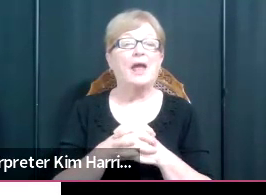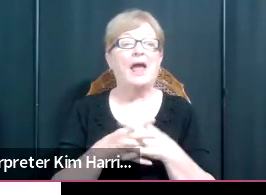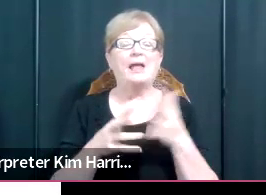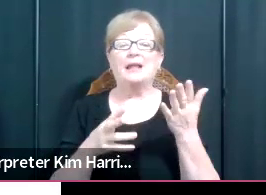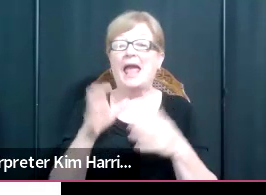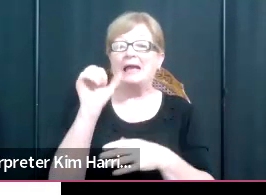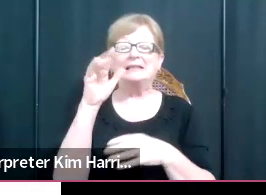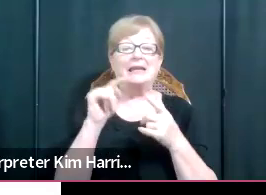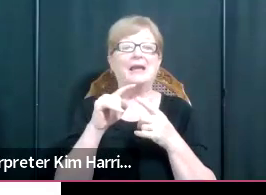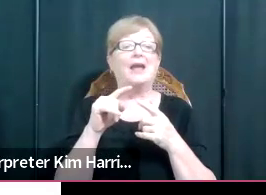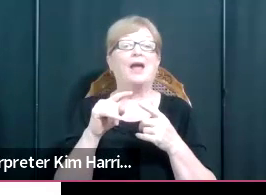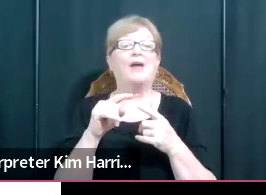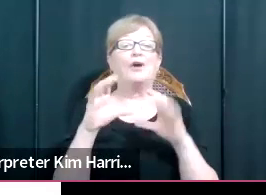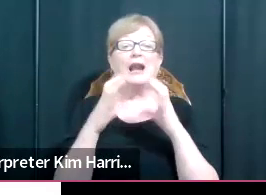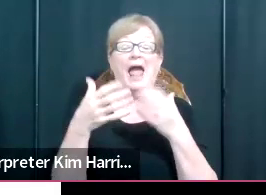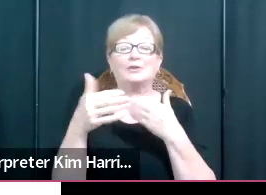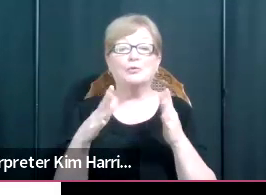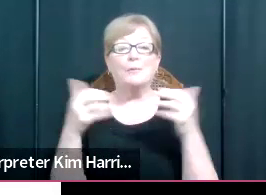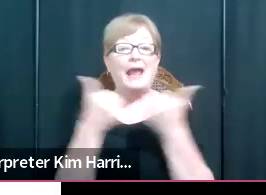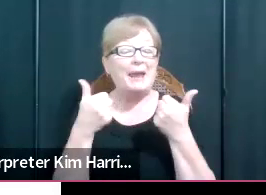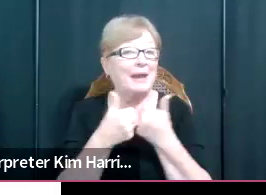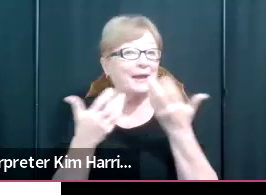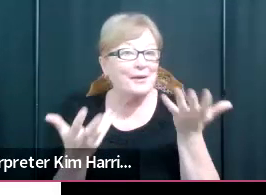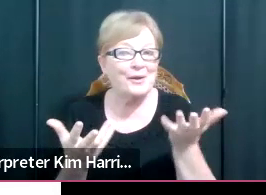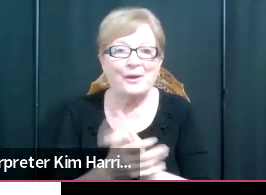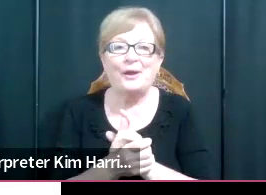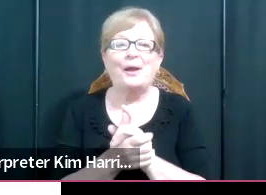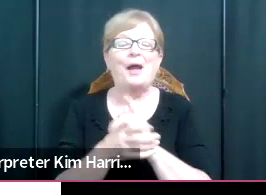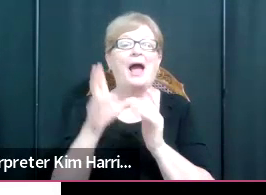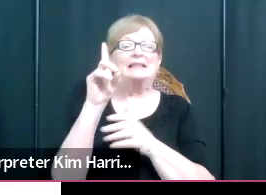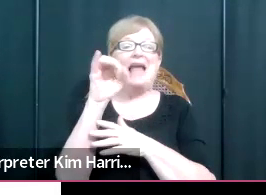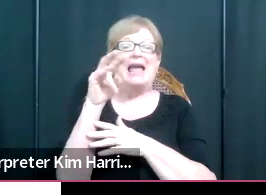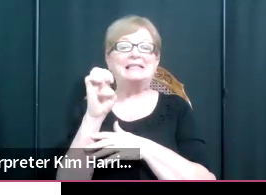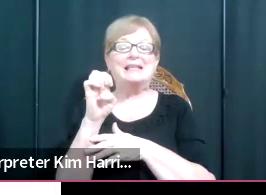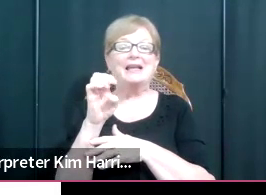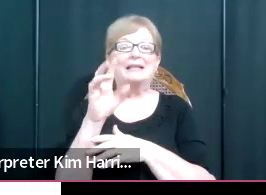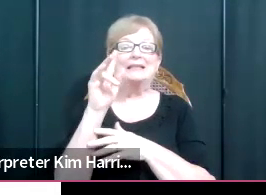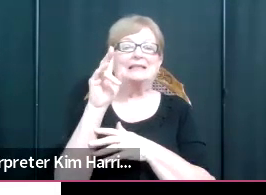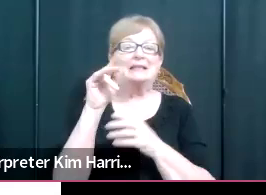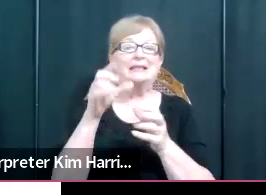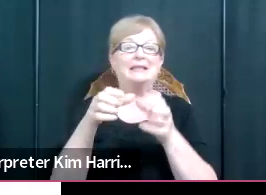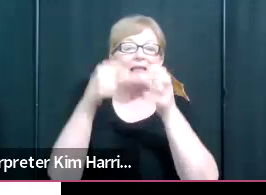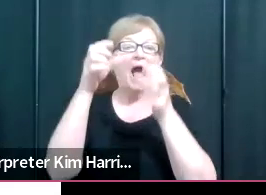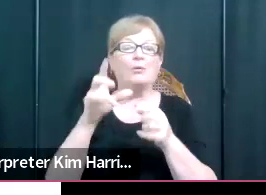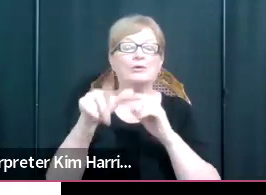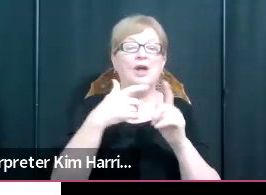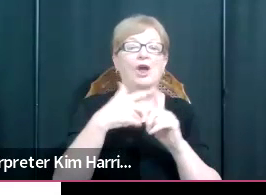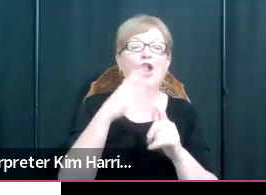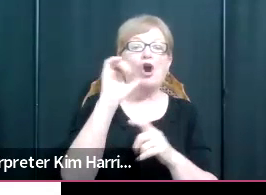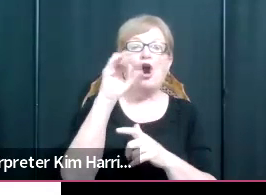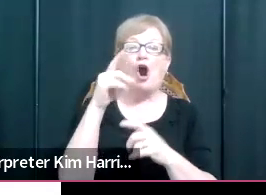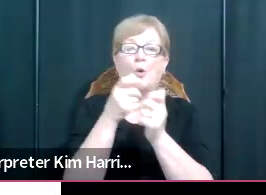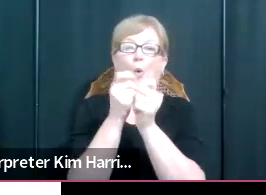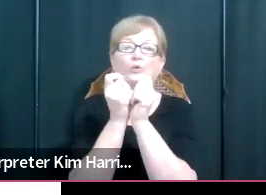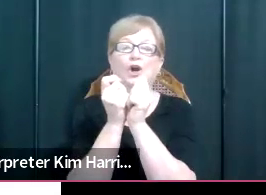We also have AT for classroom gaming. So dice towers and rollers, accessible dice, card holders. We have the